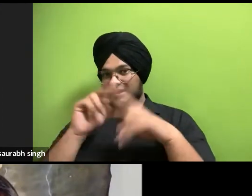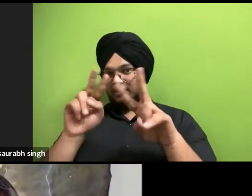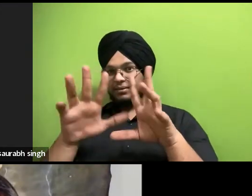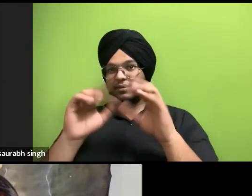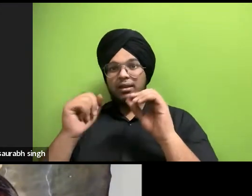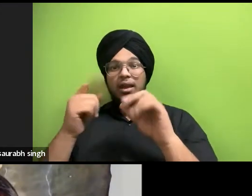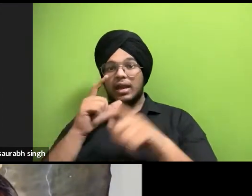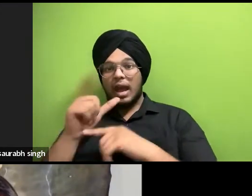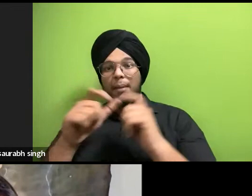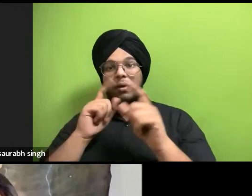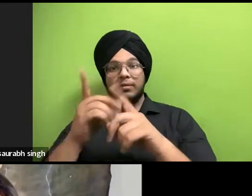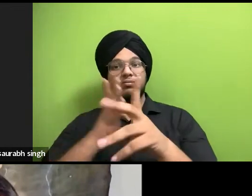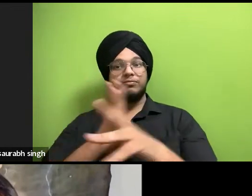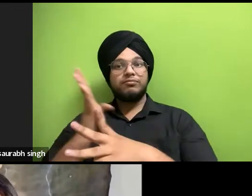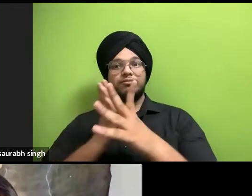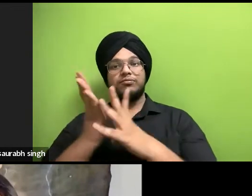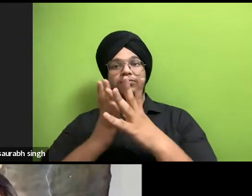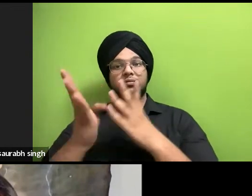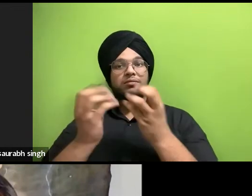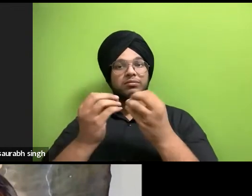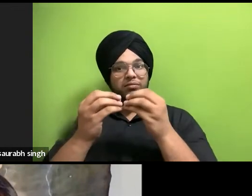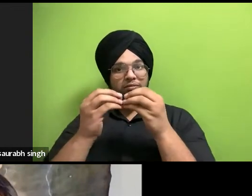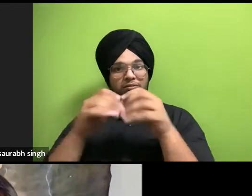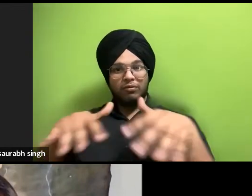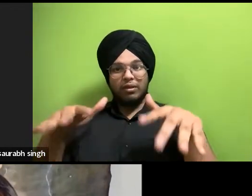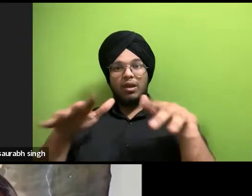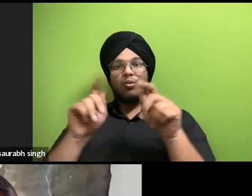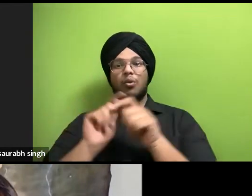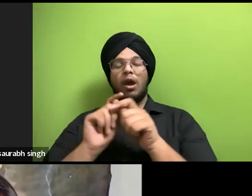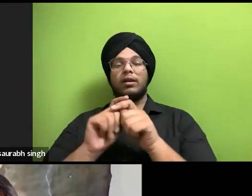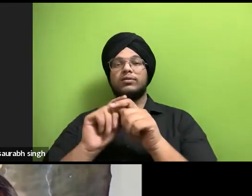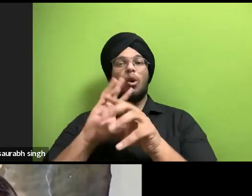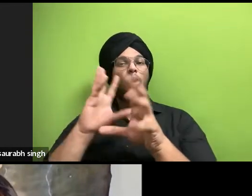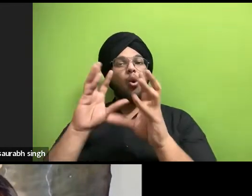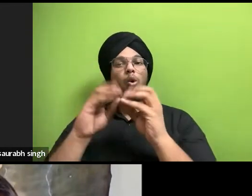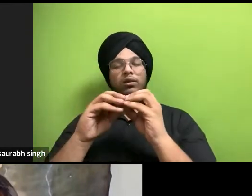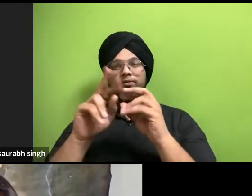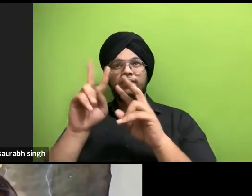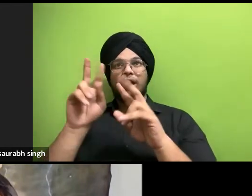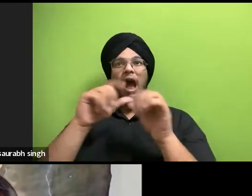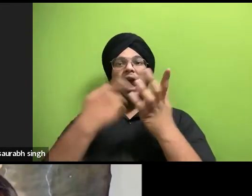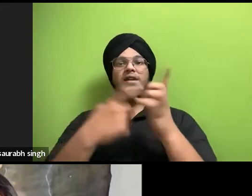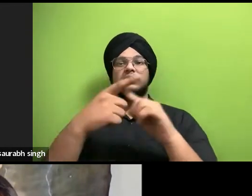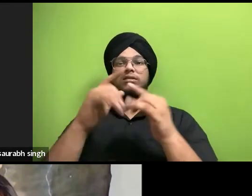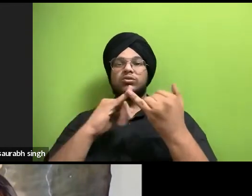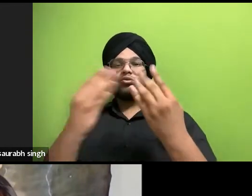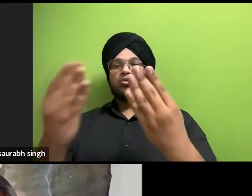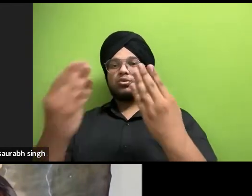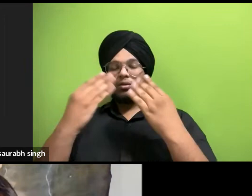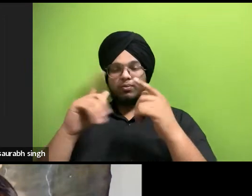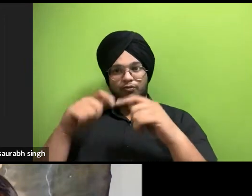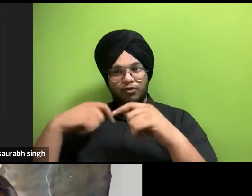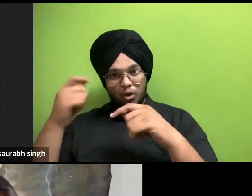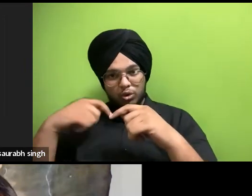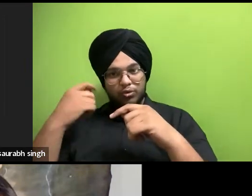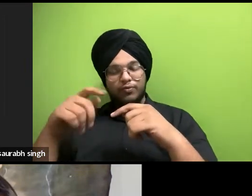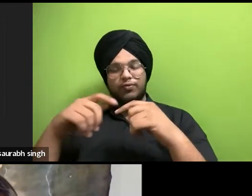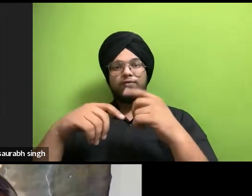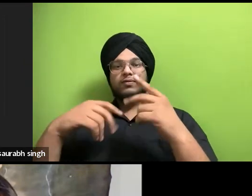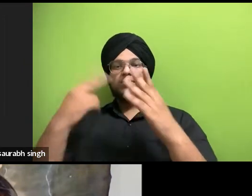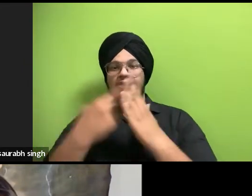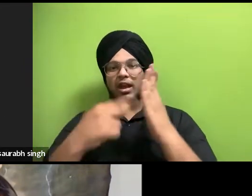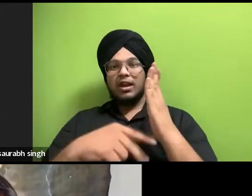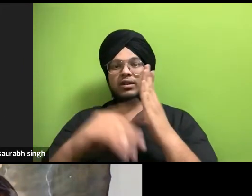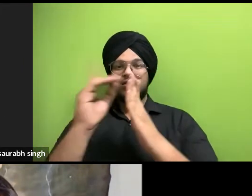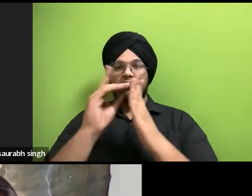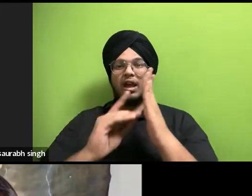really the diversity of the collection. There's just this whole range of the visual arts. Like you've shown us the moving image, architecture, design,